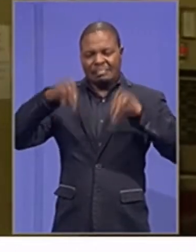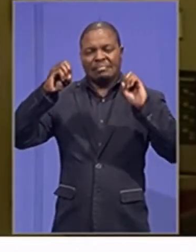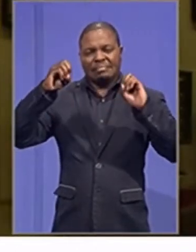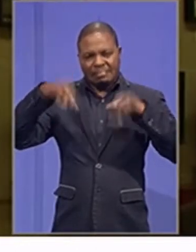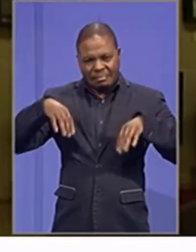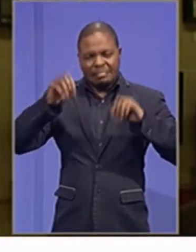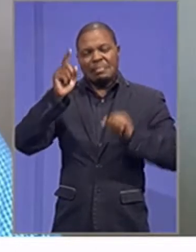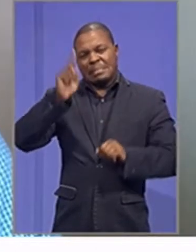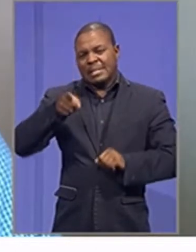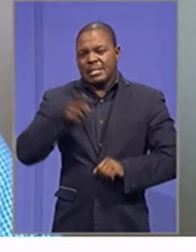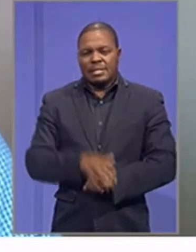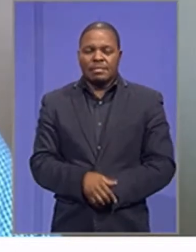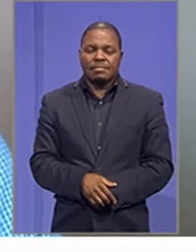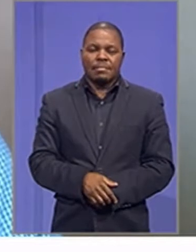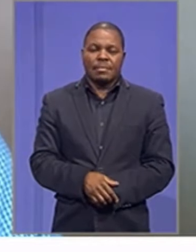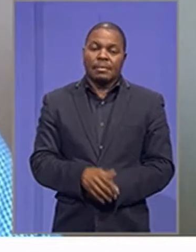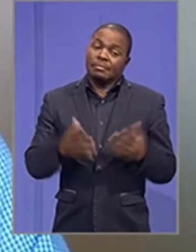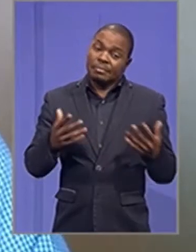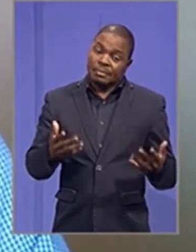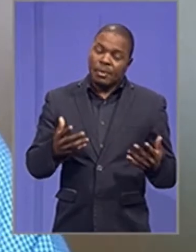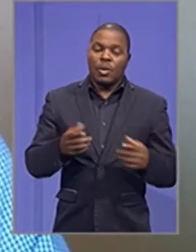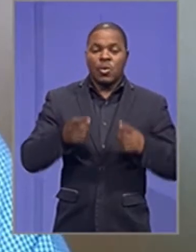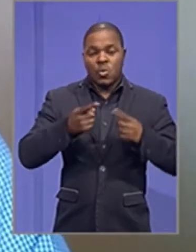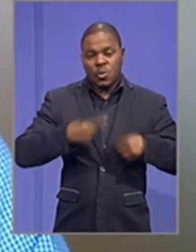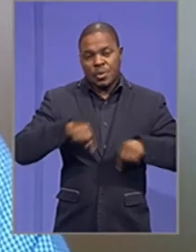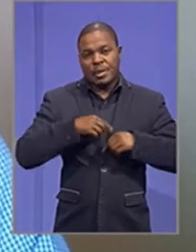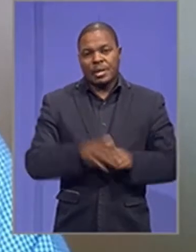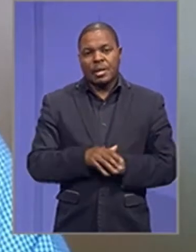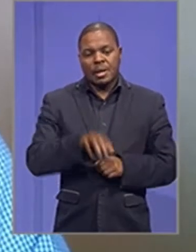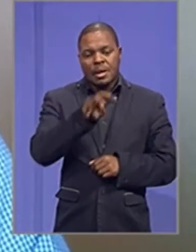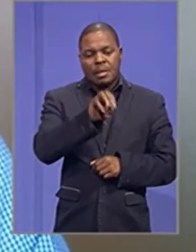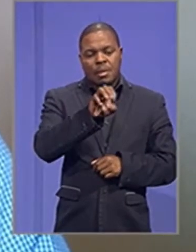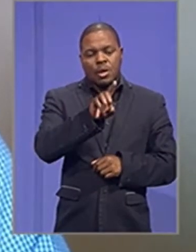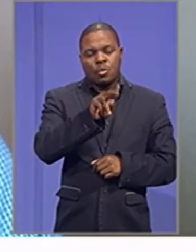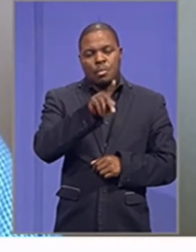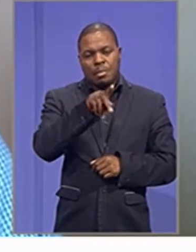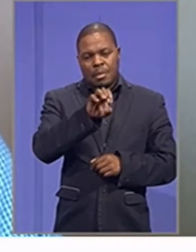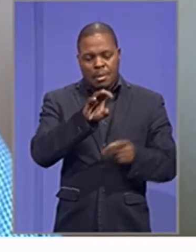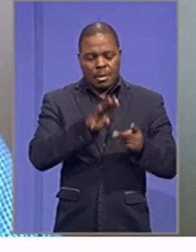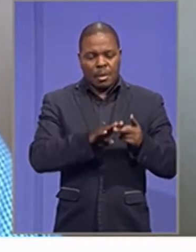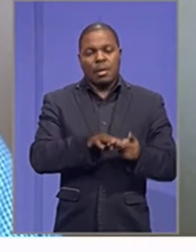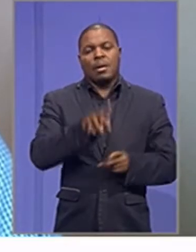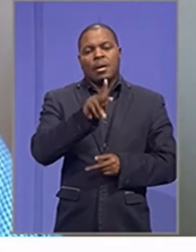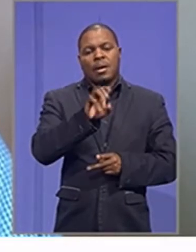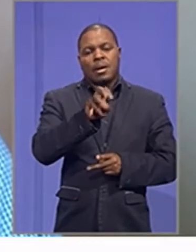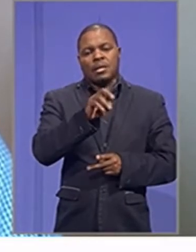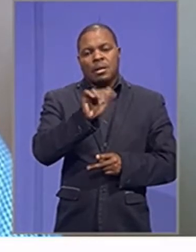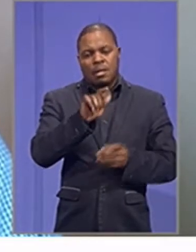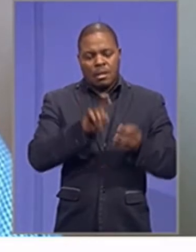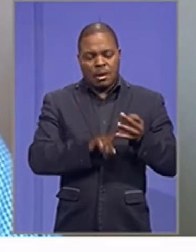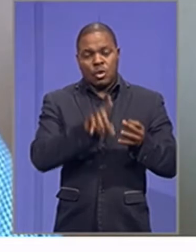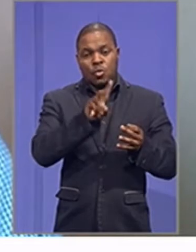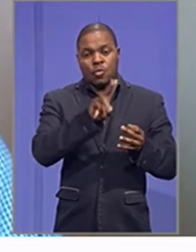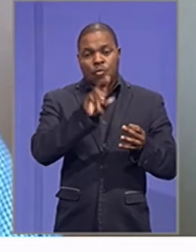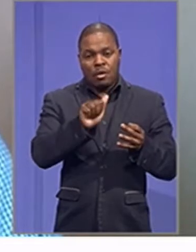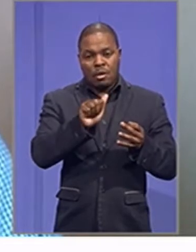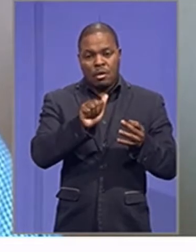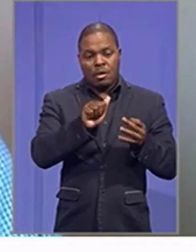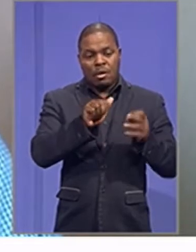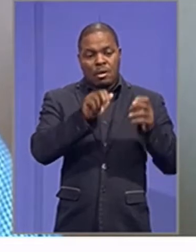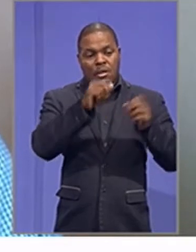motlakase. Due to the loss of Medupi, Kendal and Duva units, we now